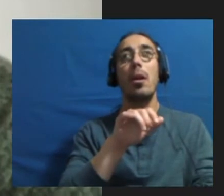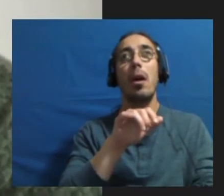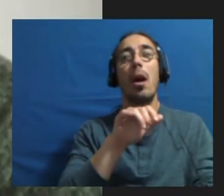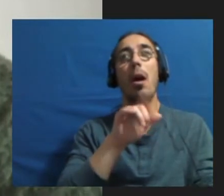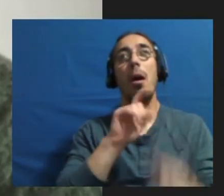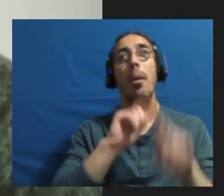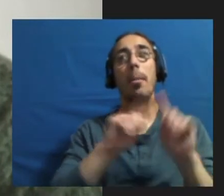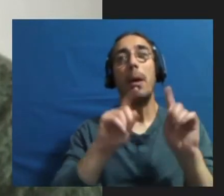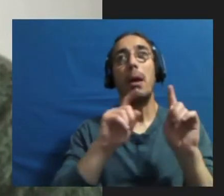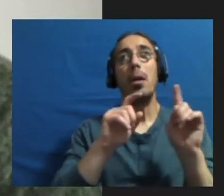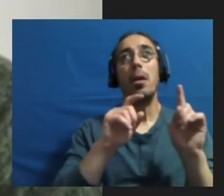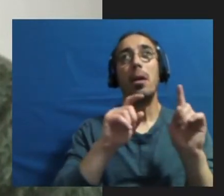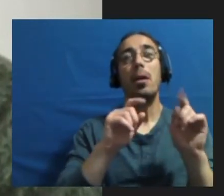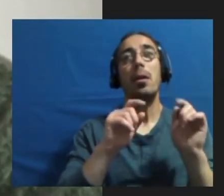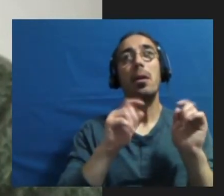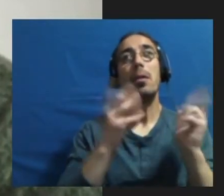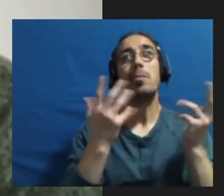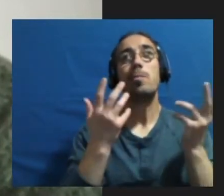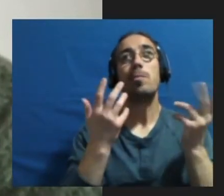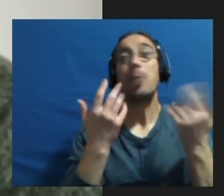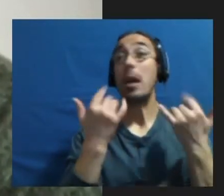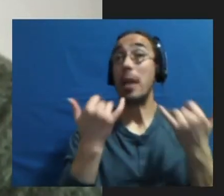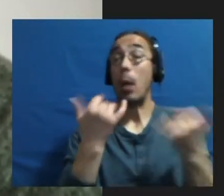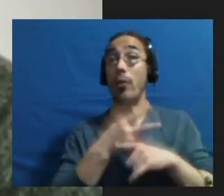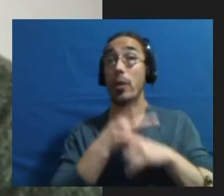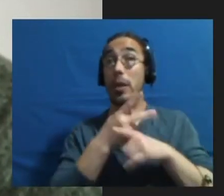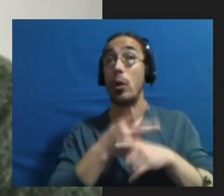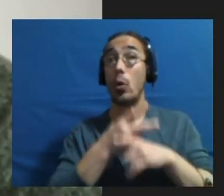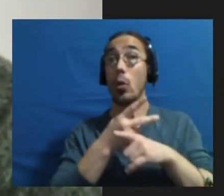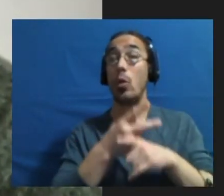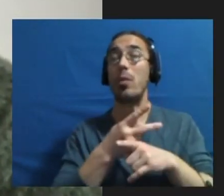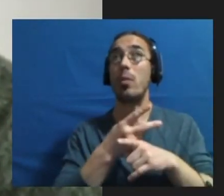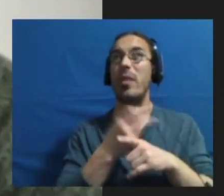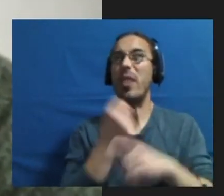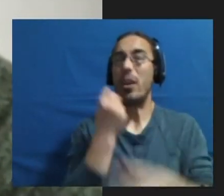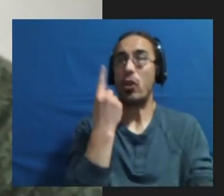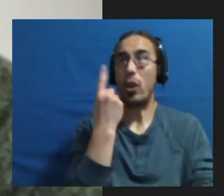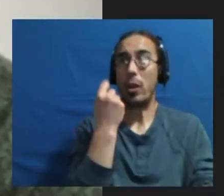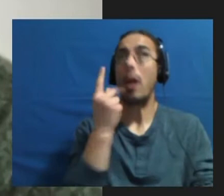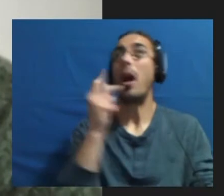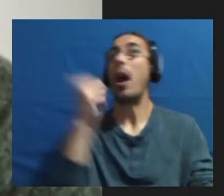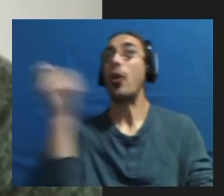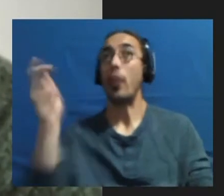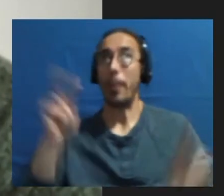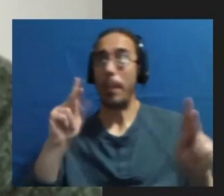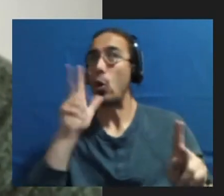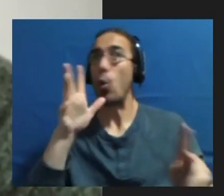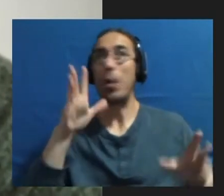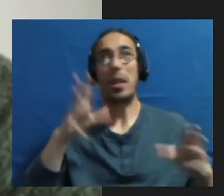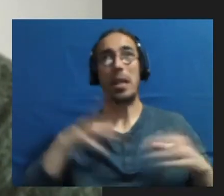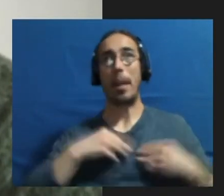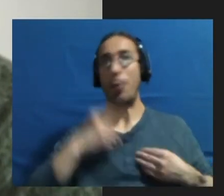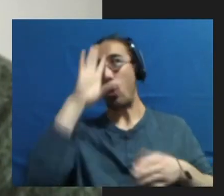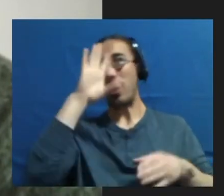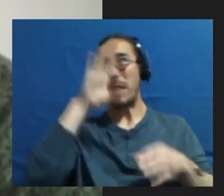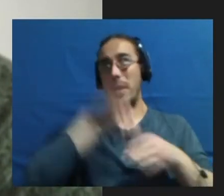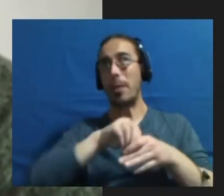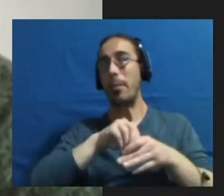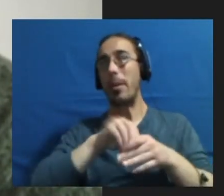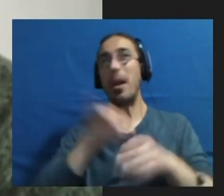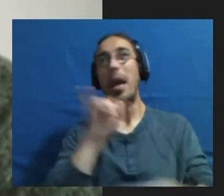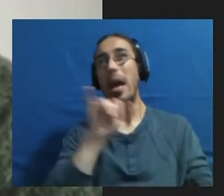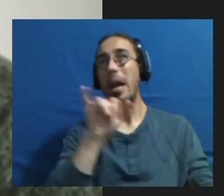to deal with the fact that people don't accept autism as